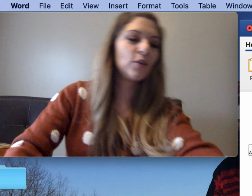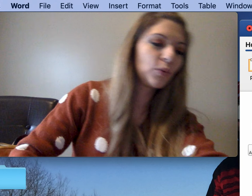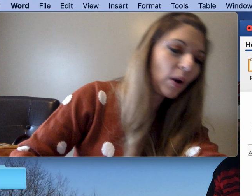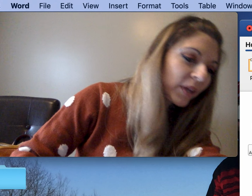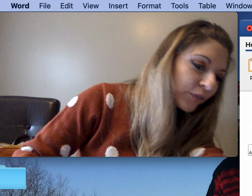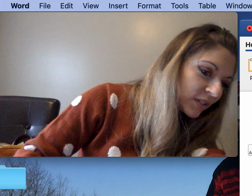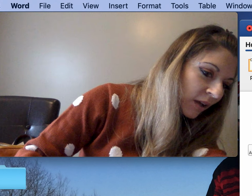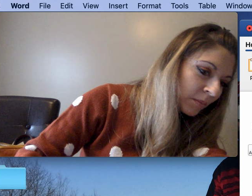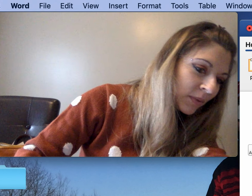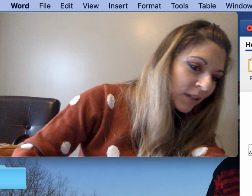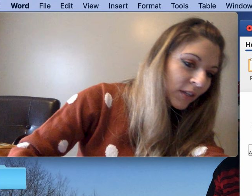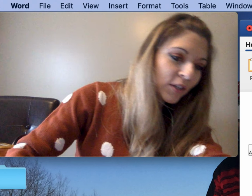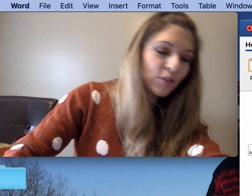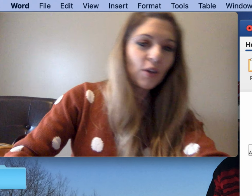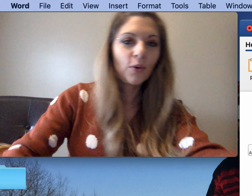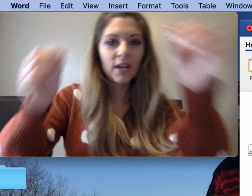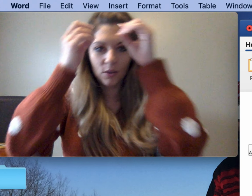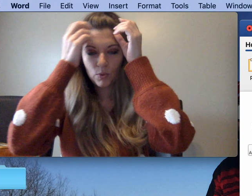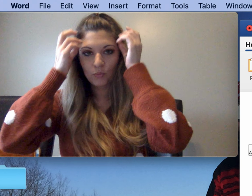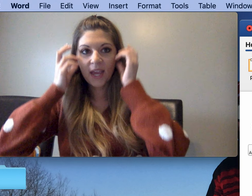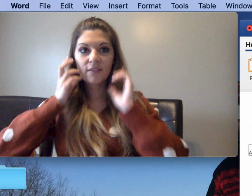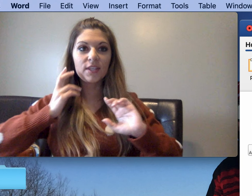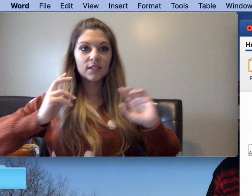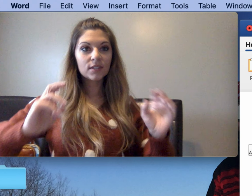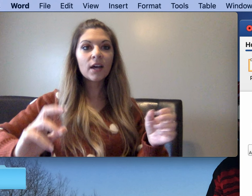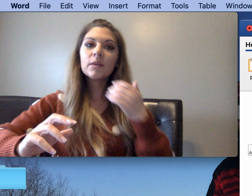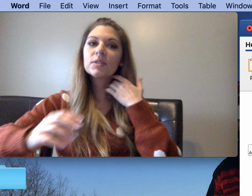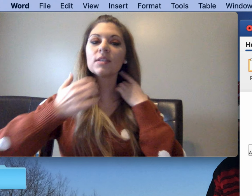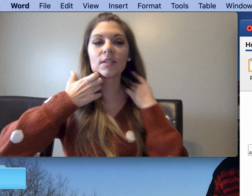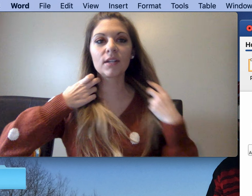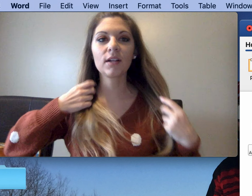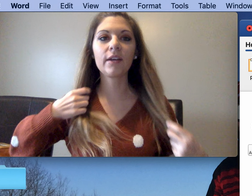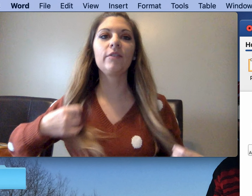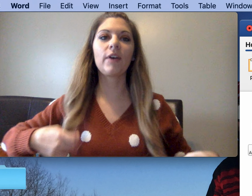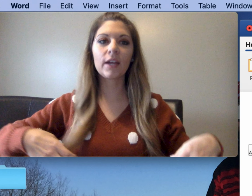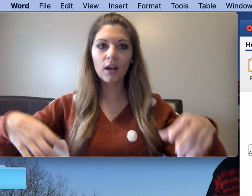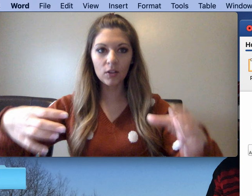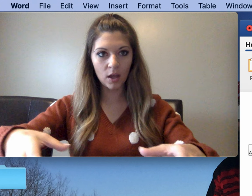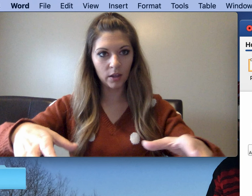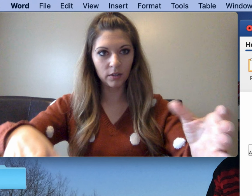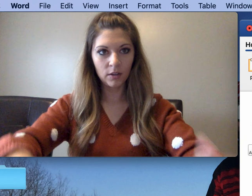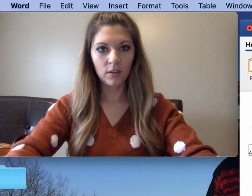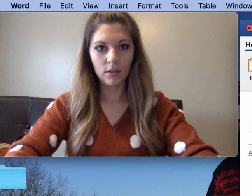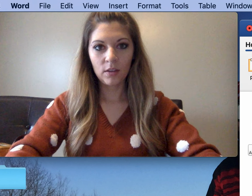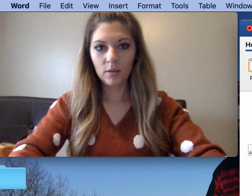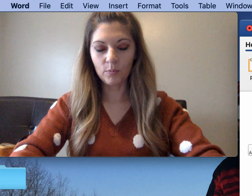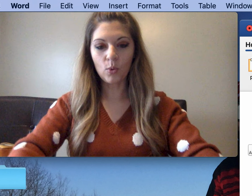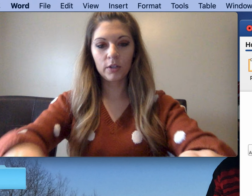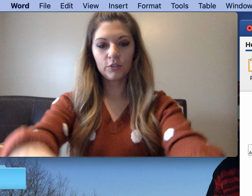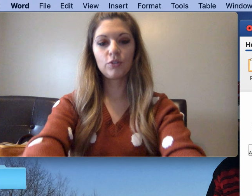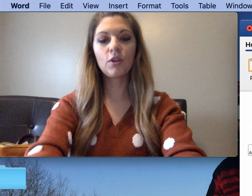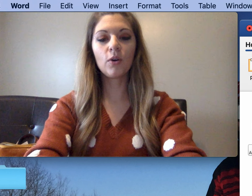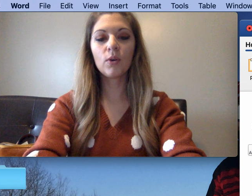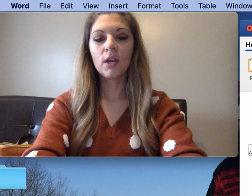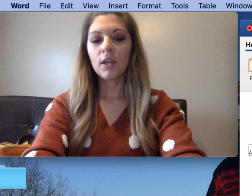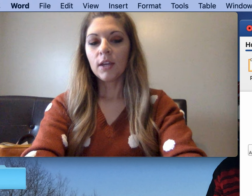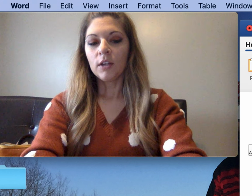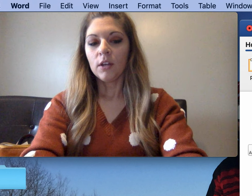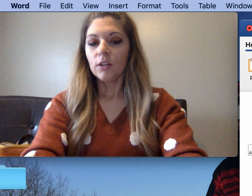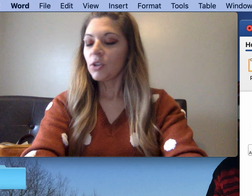can be overwhelming for some. So when we have these types, this is going to clarify a lot more.